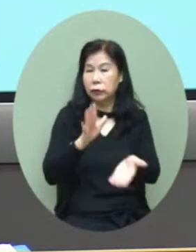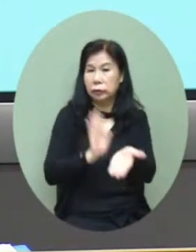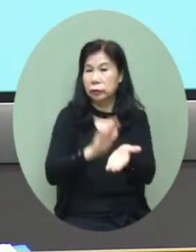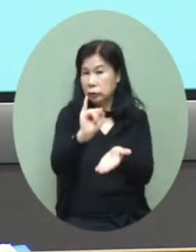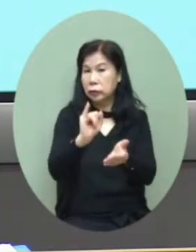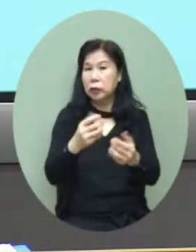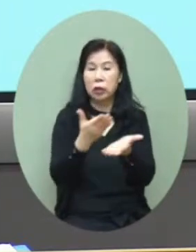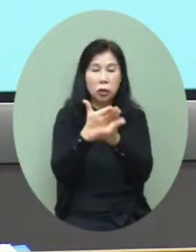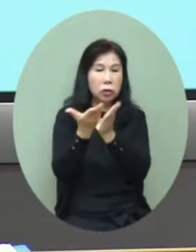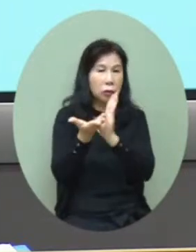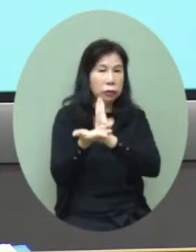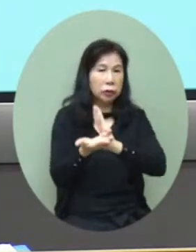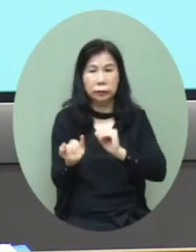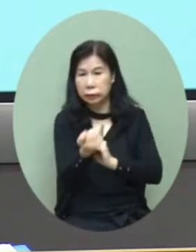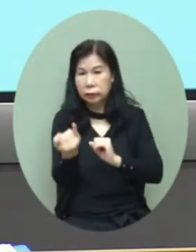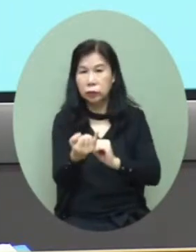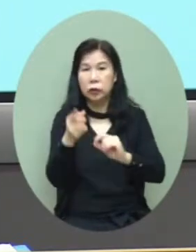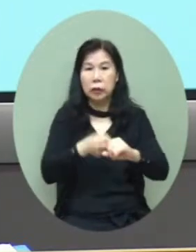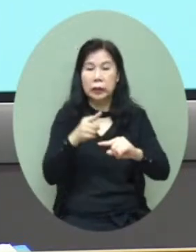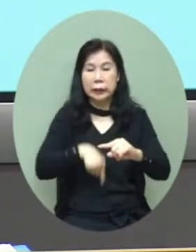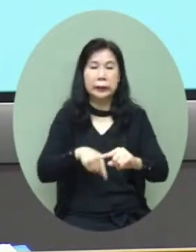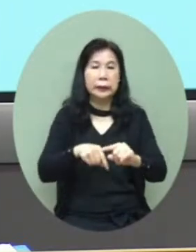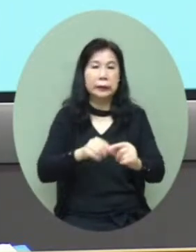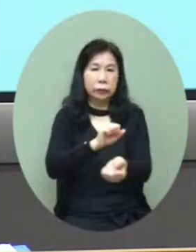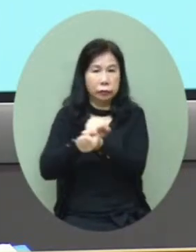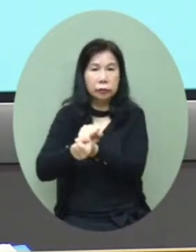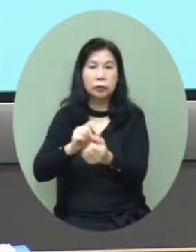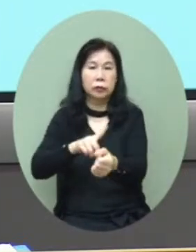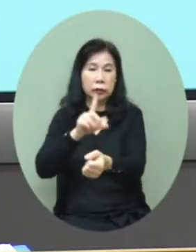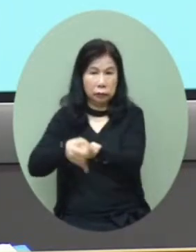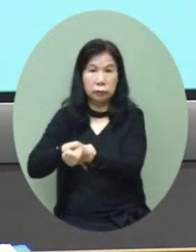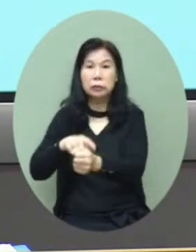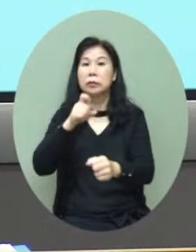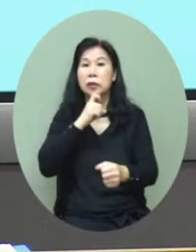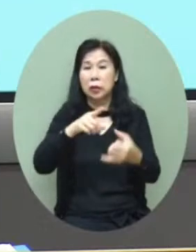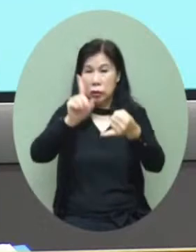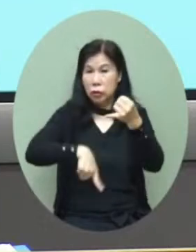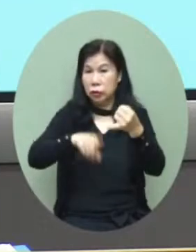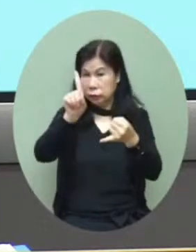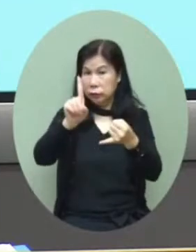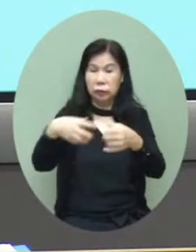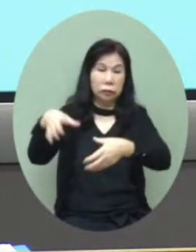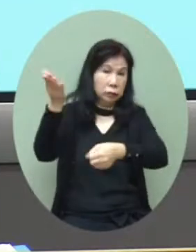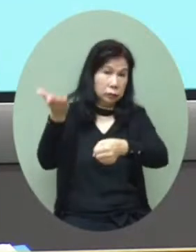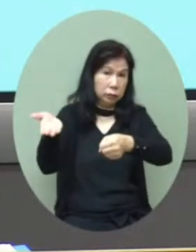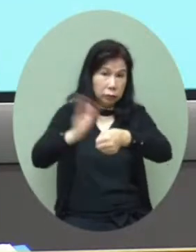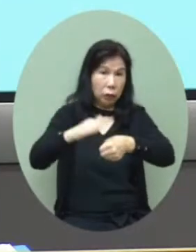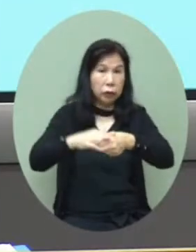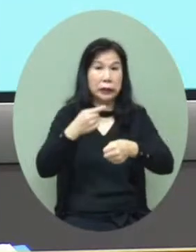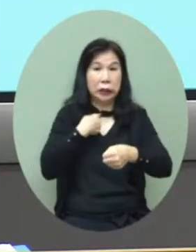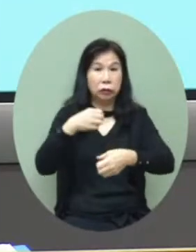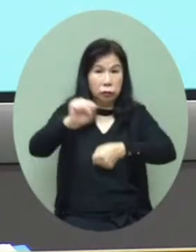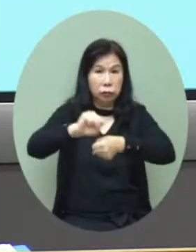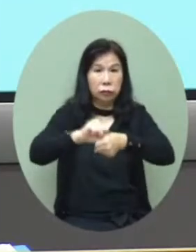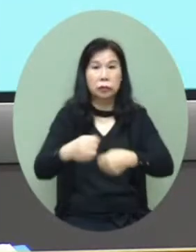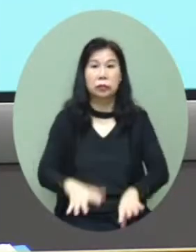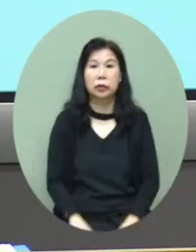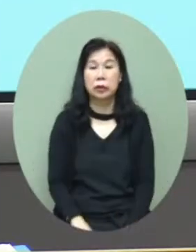put under restriction are indeed under restriction. And for those who are in breach of the restrictions, we will take